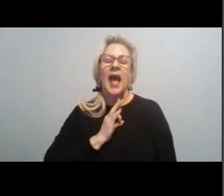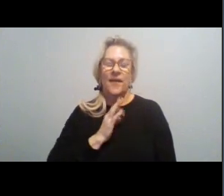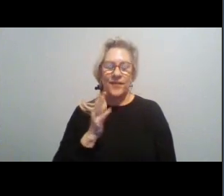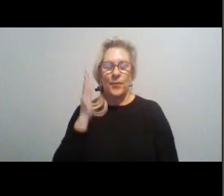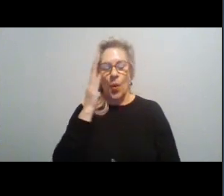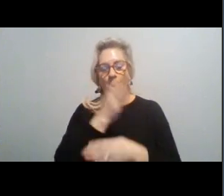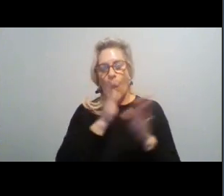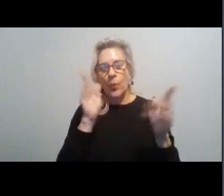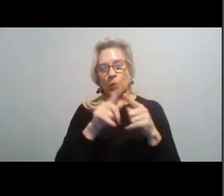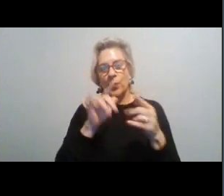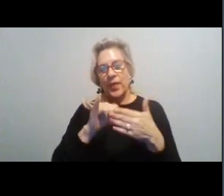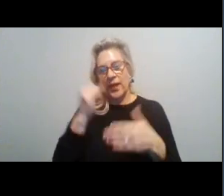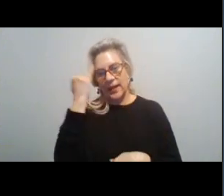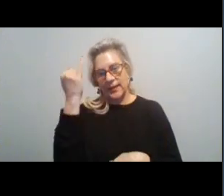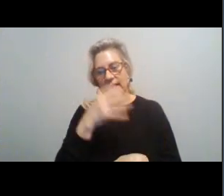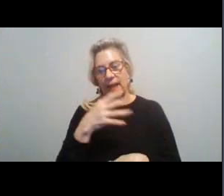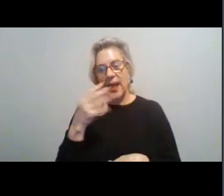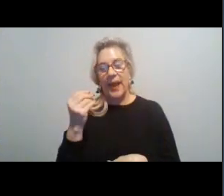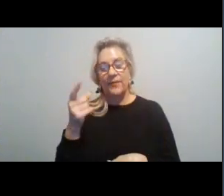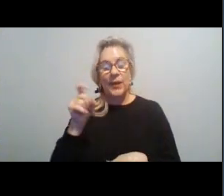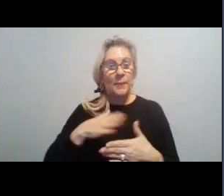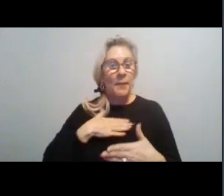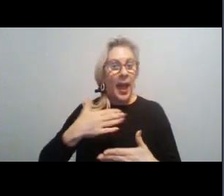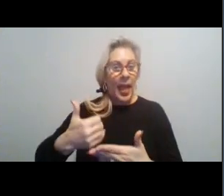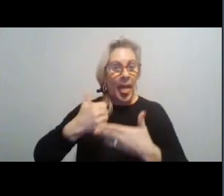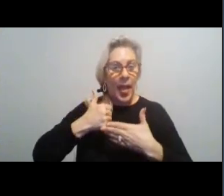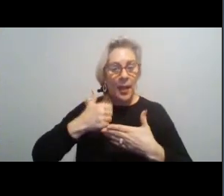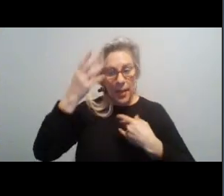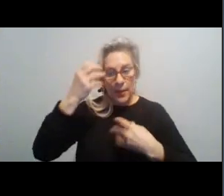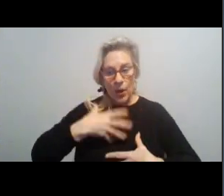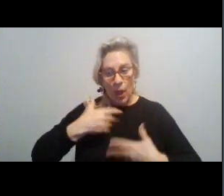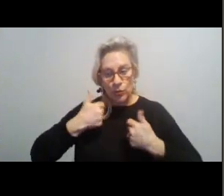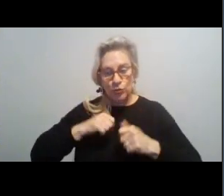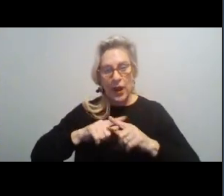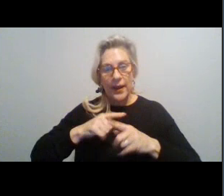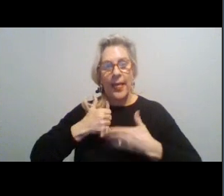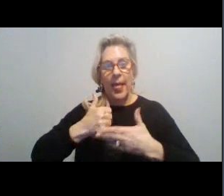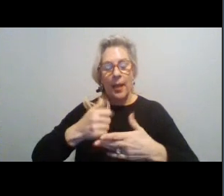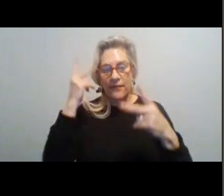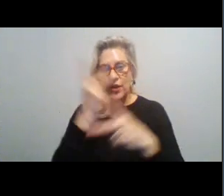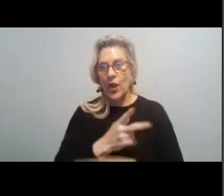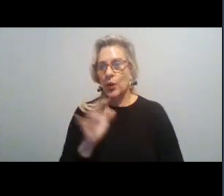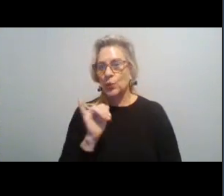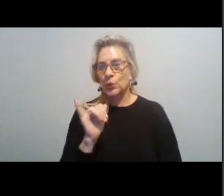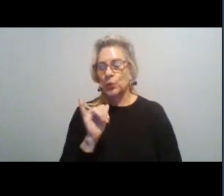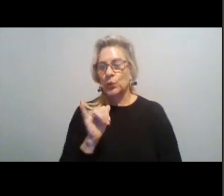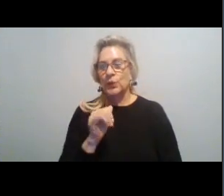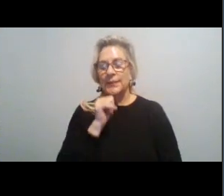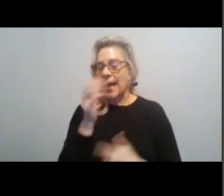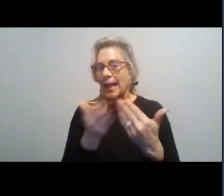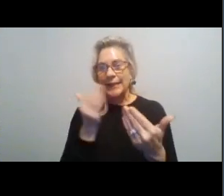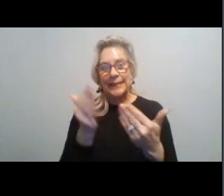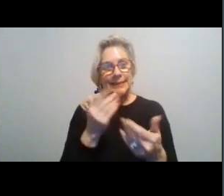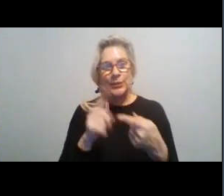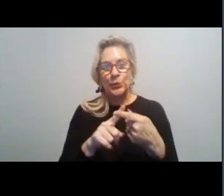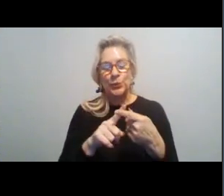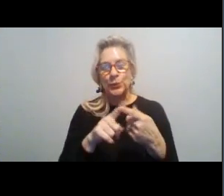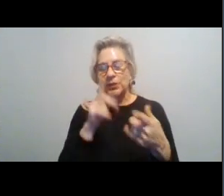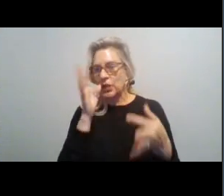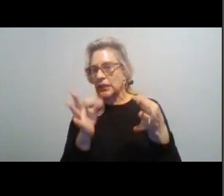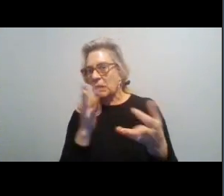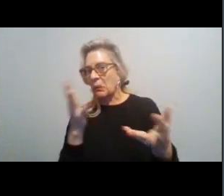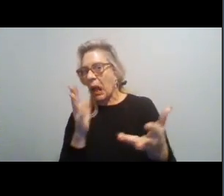idea. Yeah. And if you need my help, let me know. I'll try to help figure it out too, because it's not going to be easy to quantify, but I think we